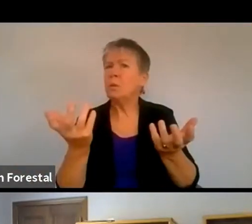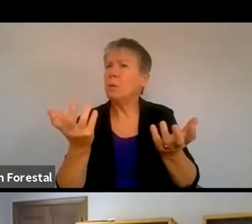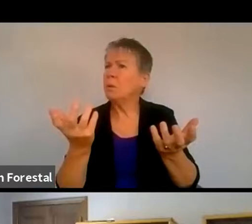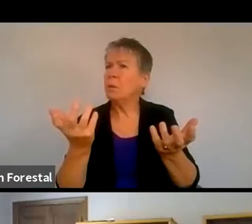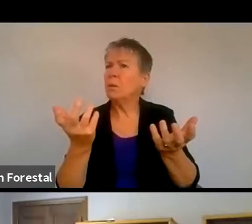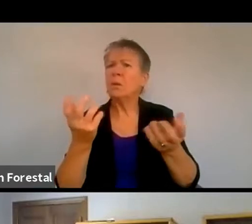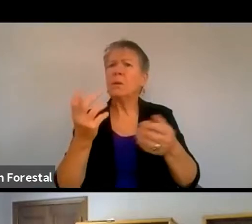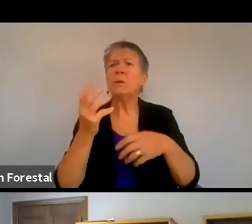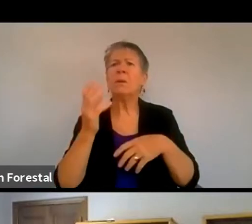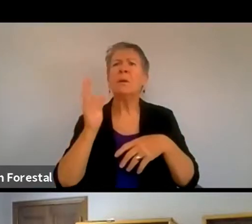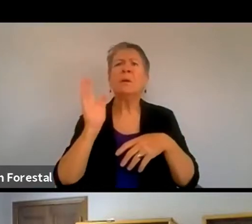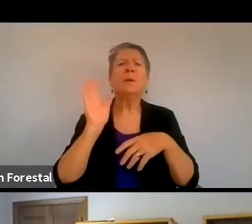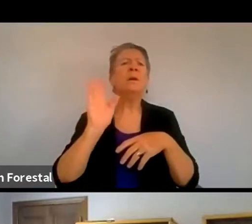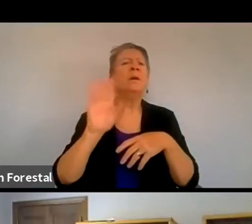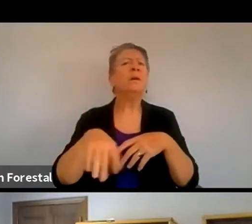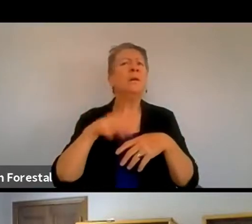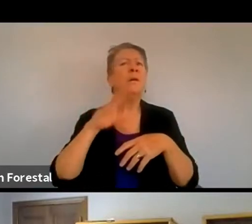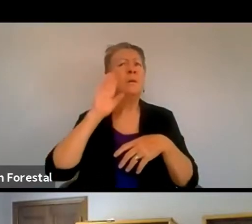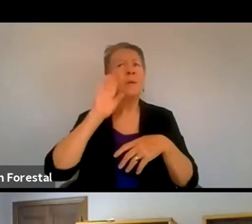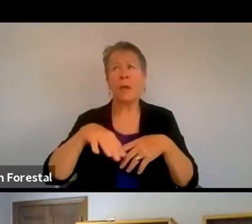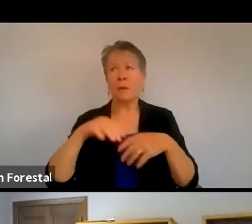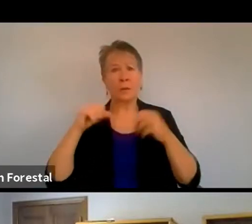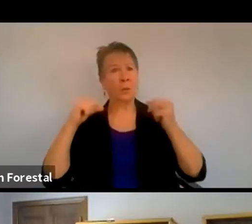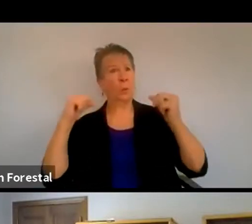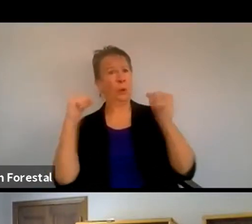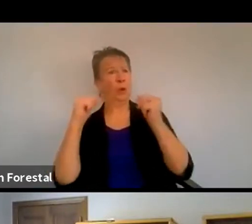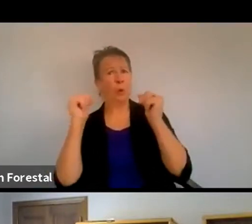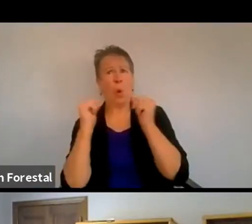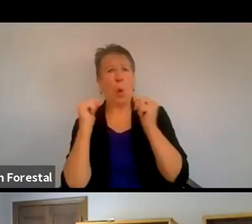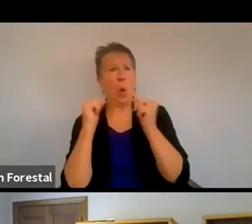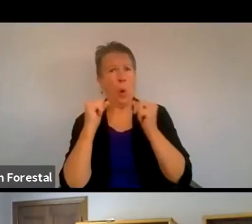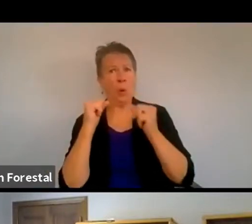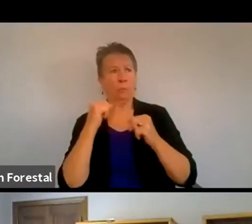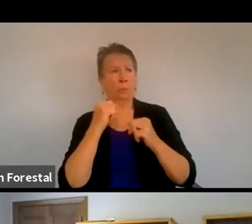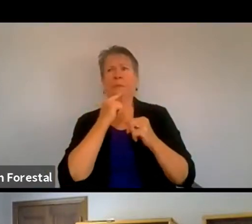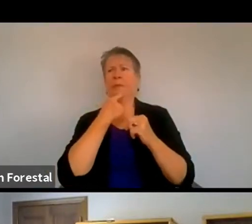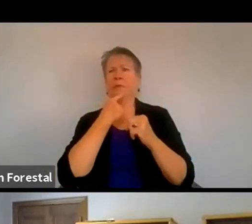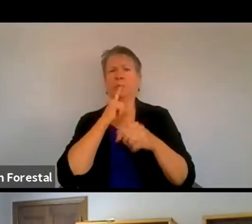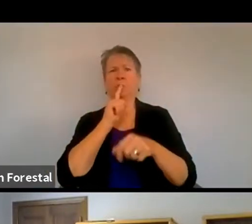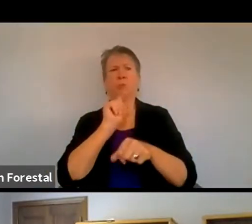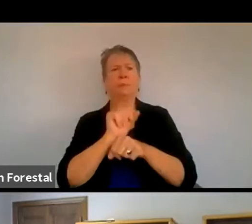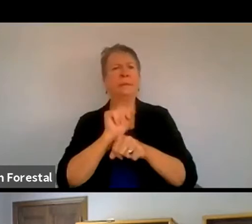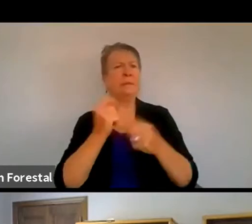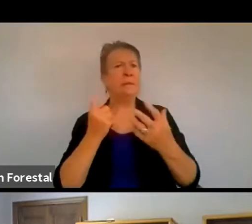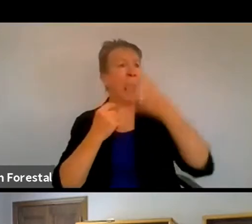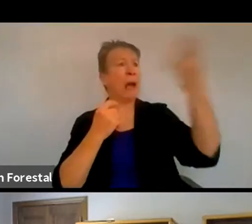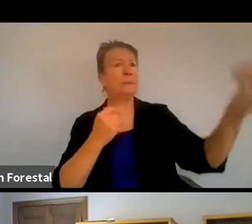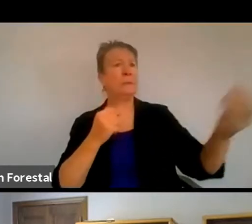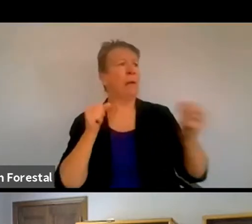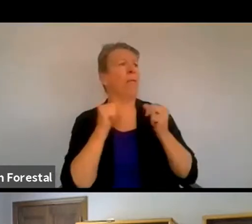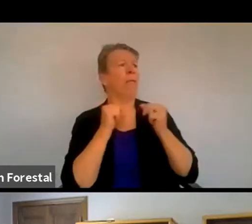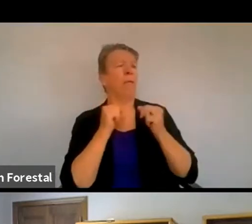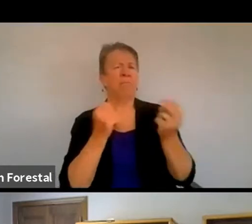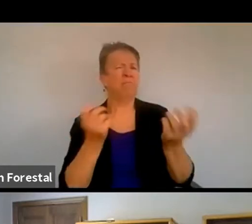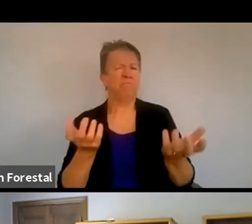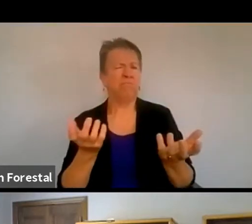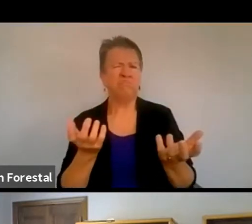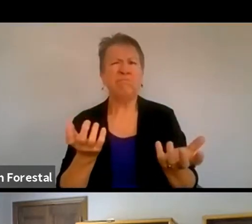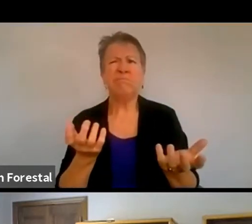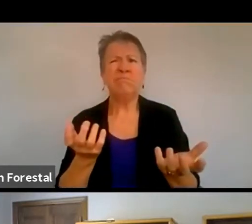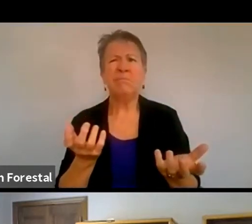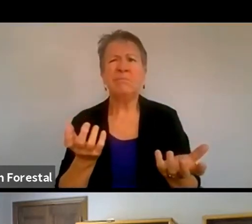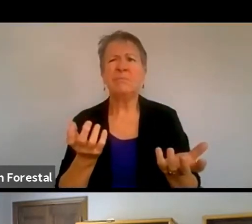say this, we're going to do everything we can to make an outside experience as responsible and safe as